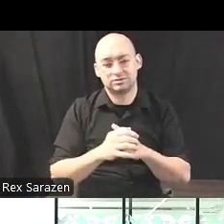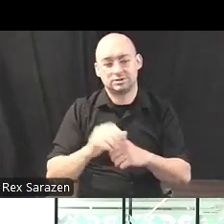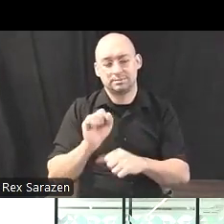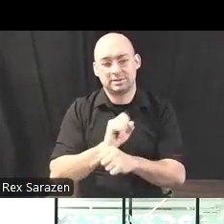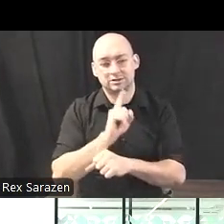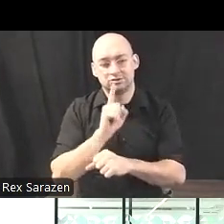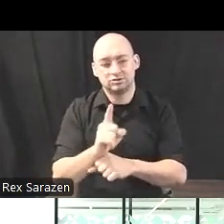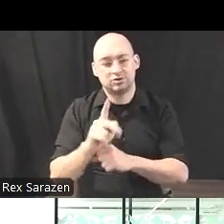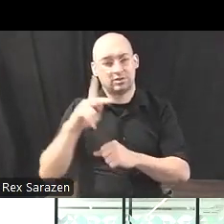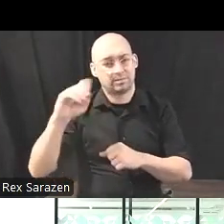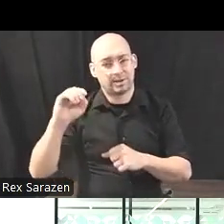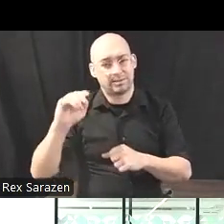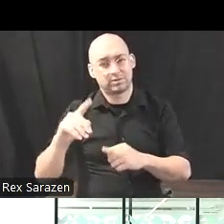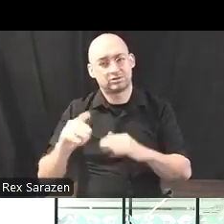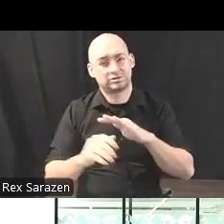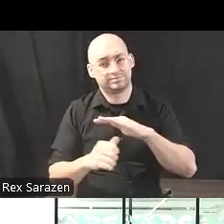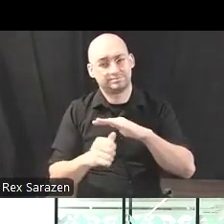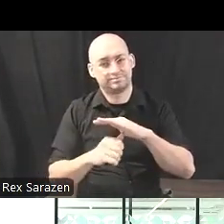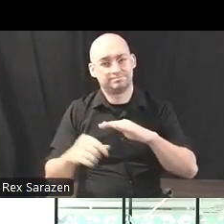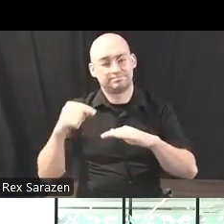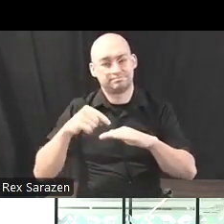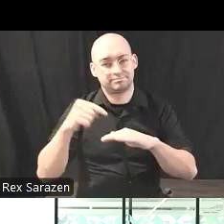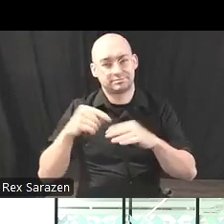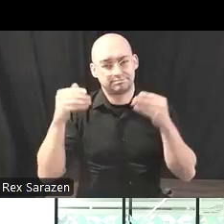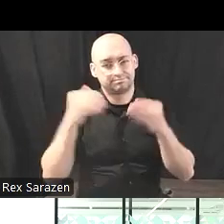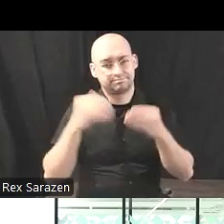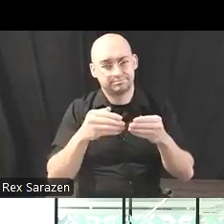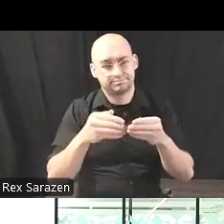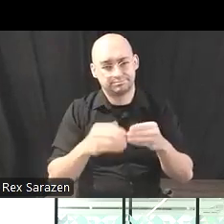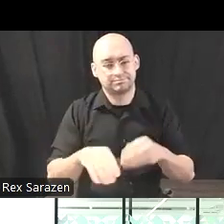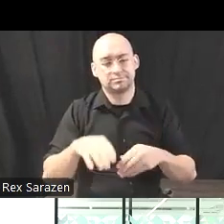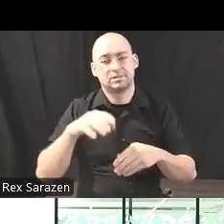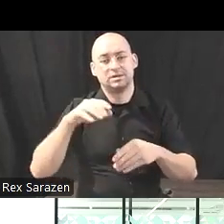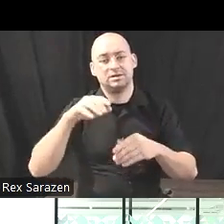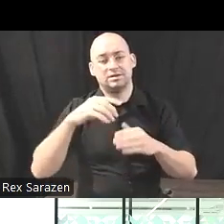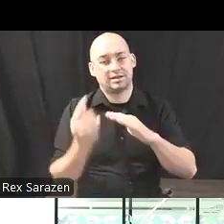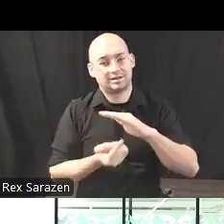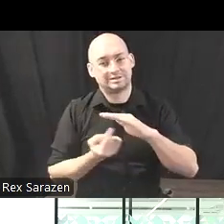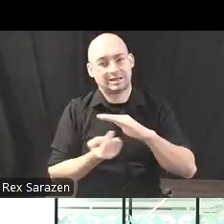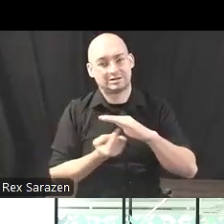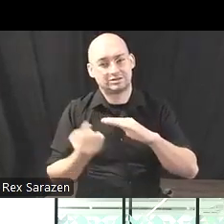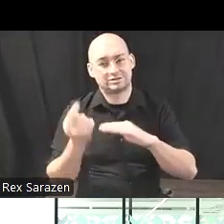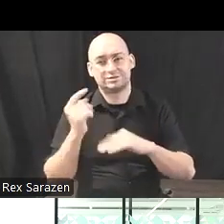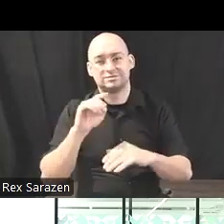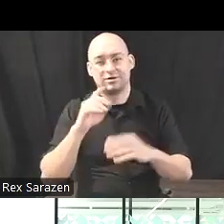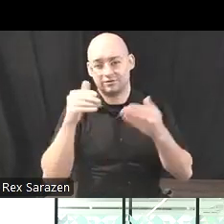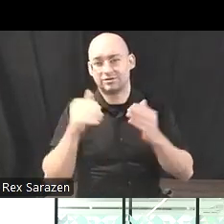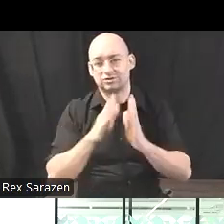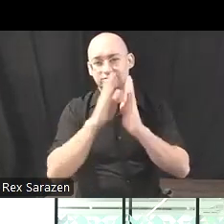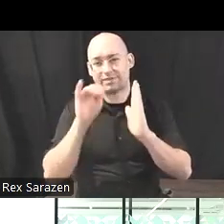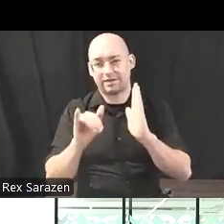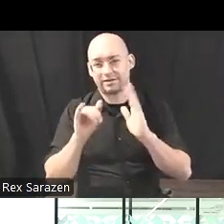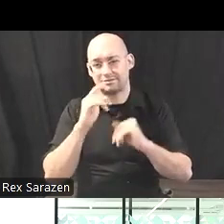are population-based prevention approaches to addressing older adult isolation and loneliness. It is a